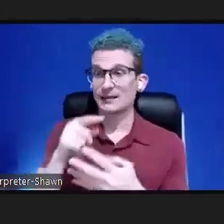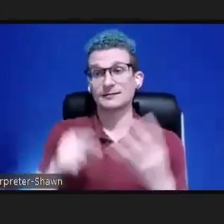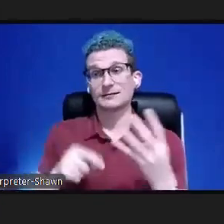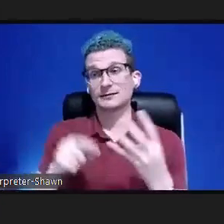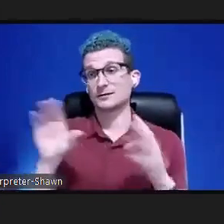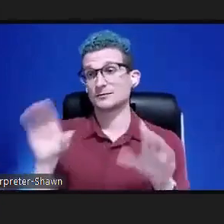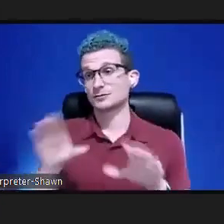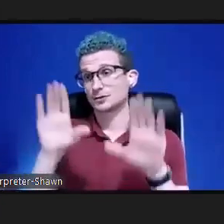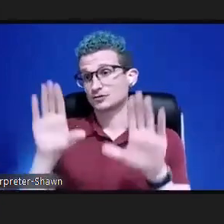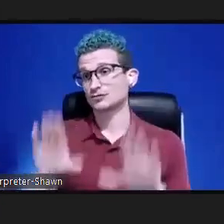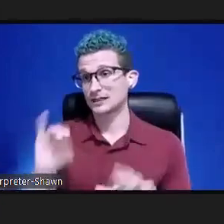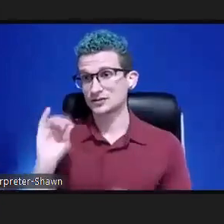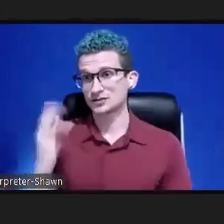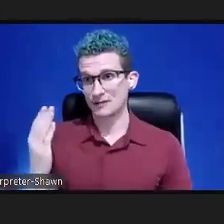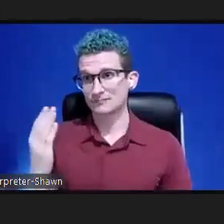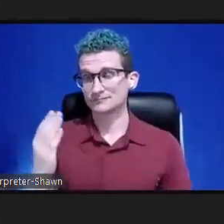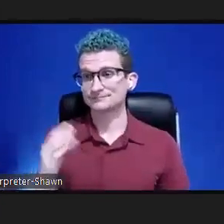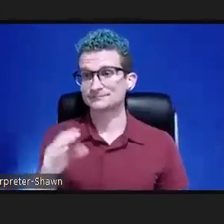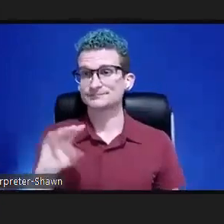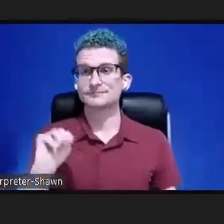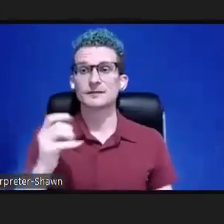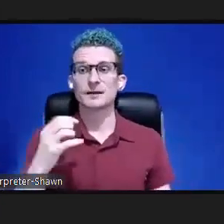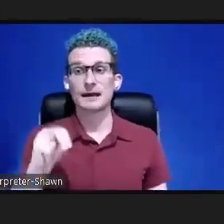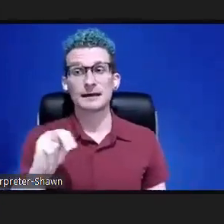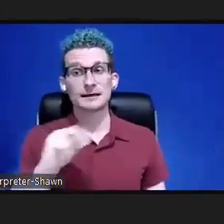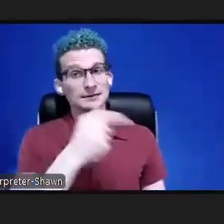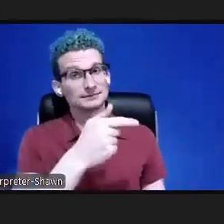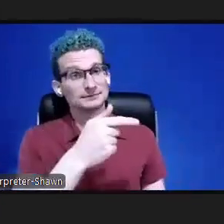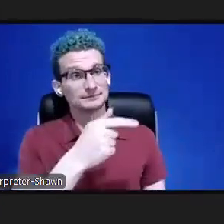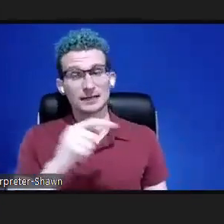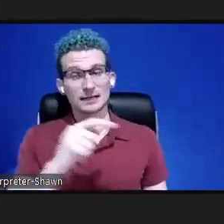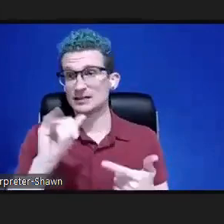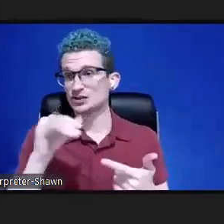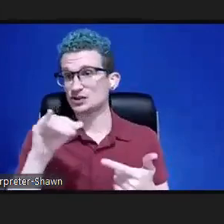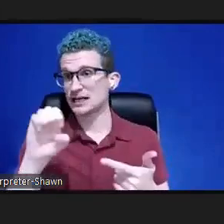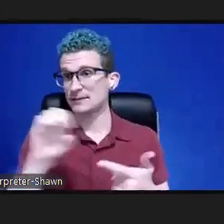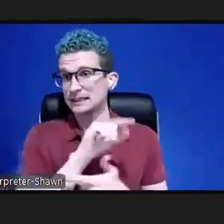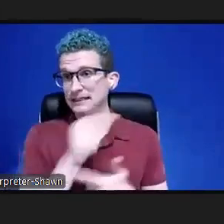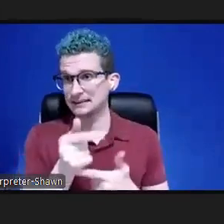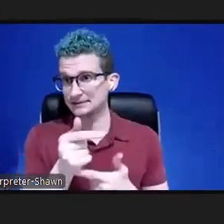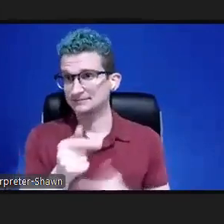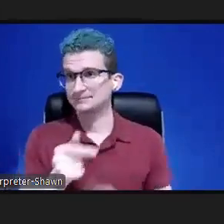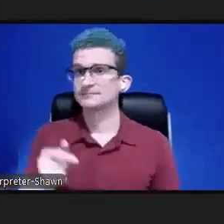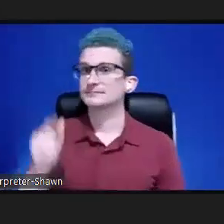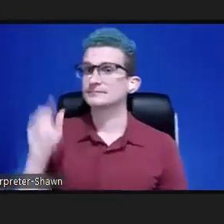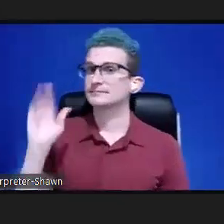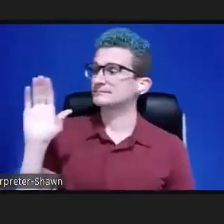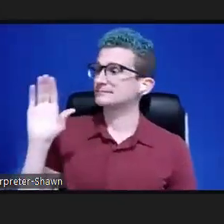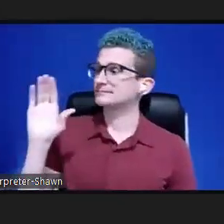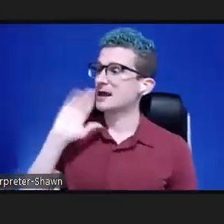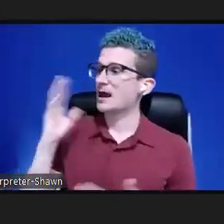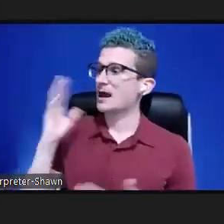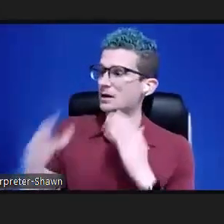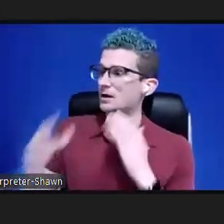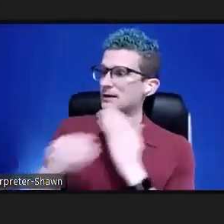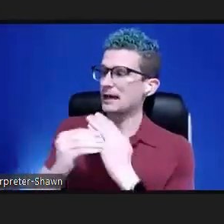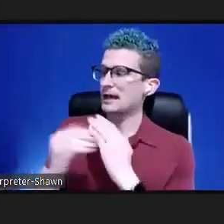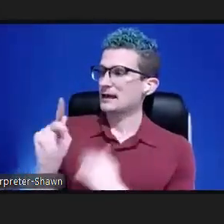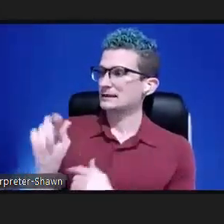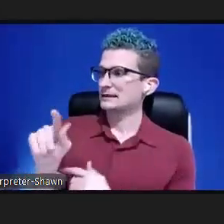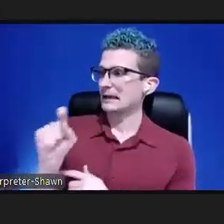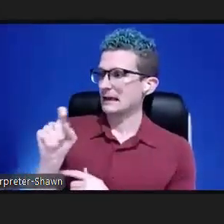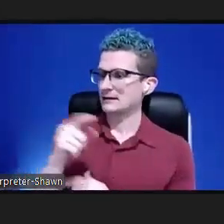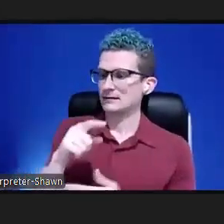then Jamie. Yeah, I was just going to add, Kate, they have been really working to expand